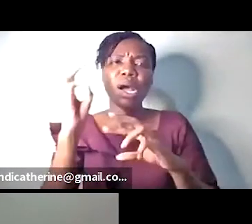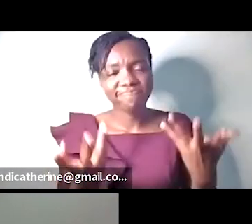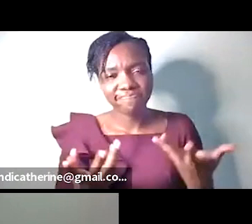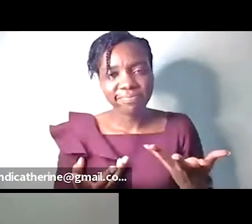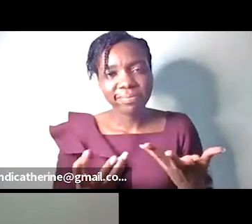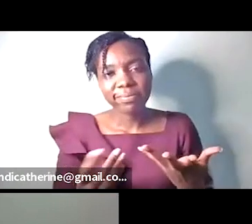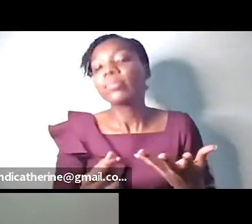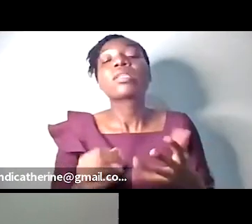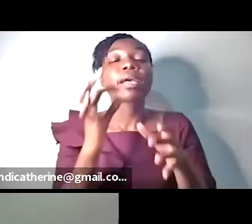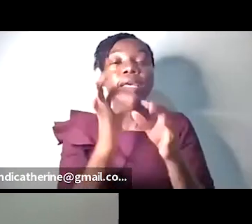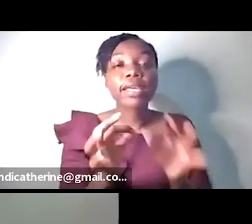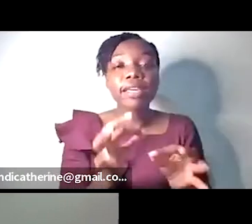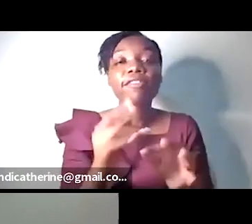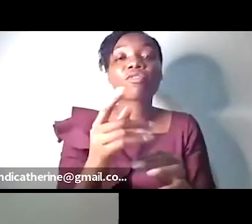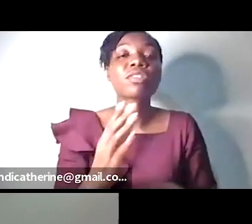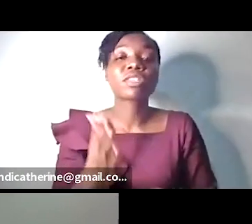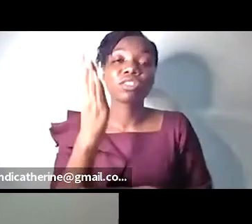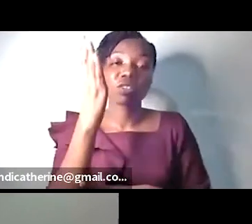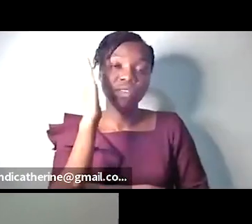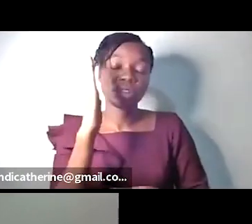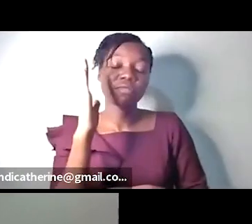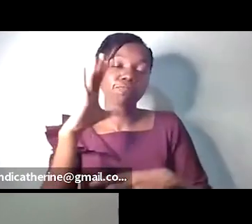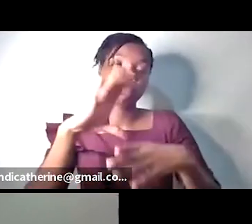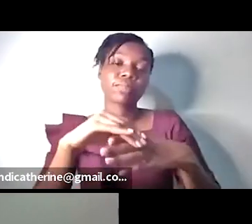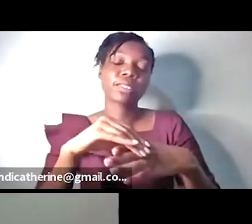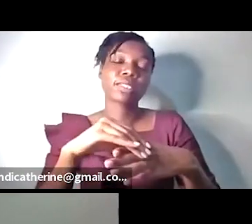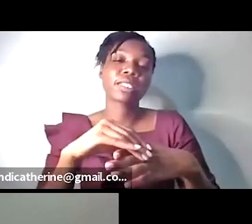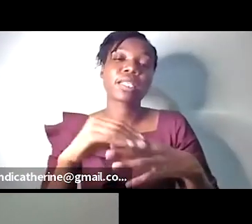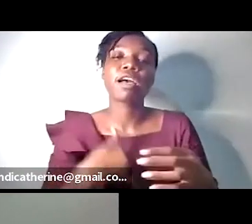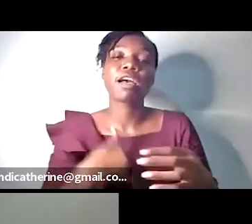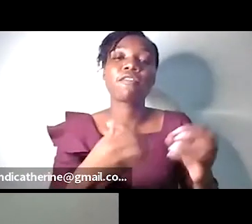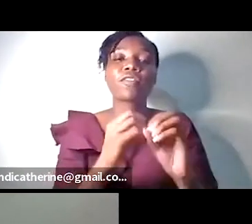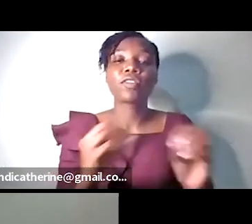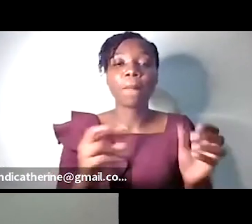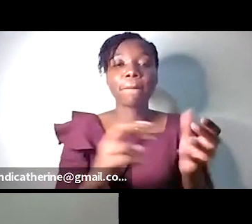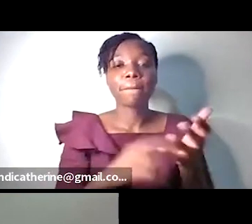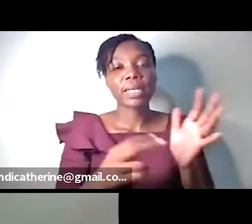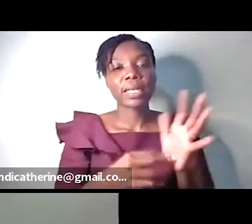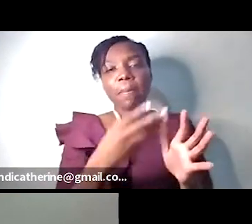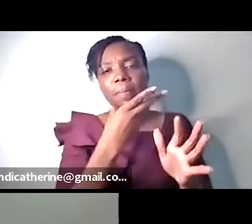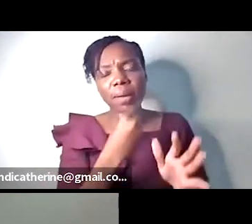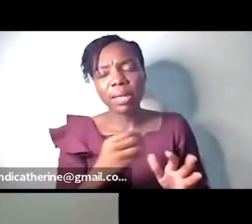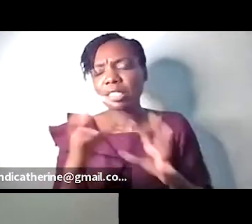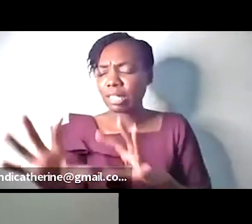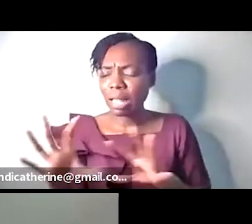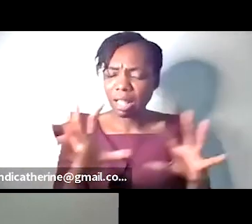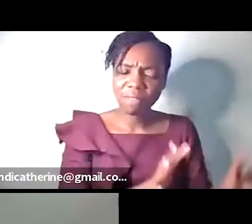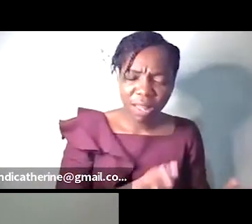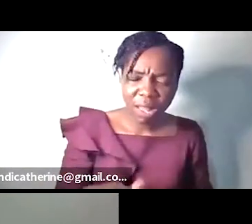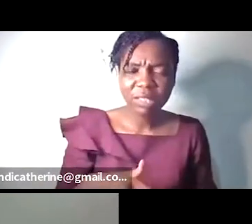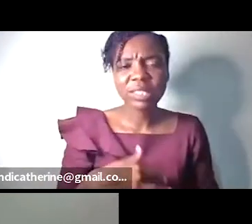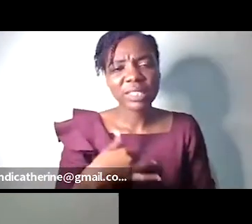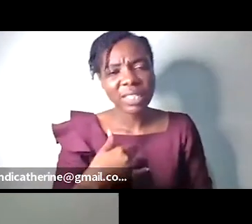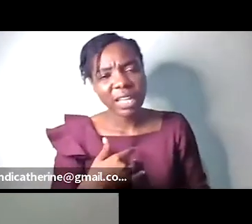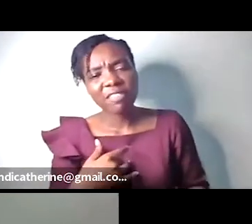secure attachment style, as any young woman would be struggling, you're struggling with self-esteem and you're struggling